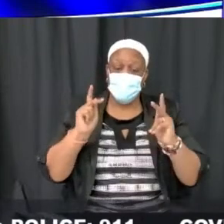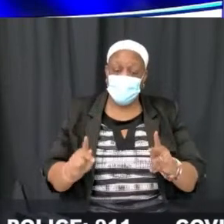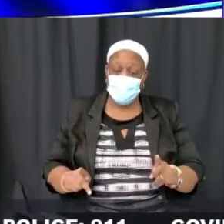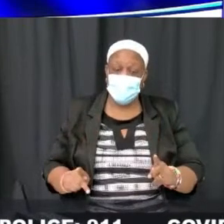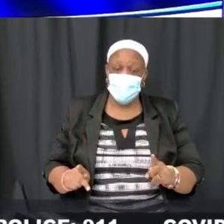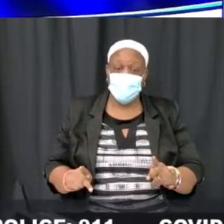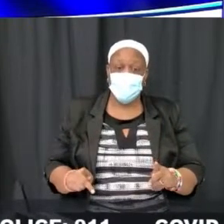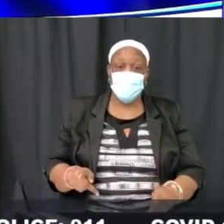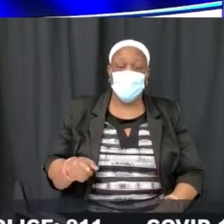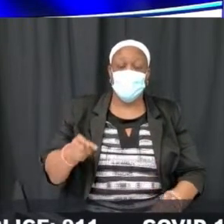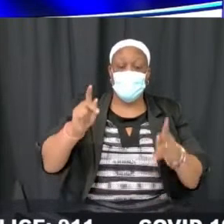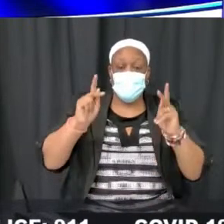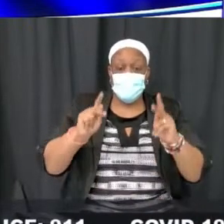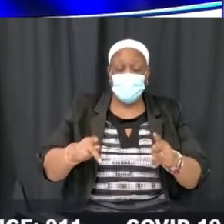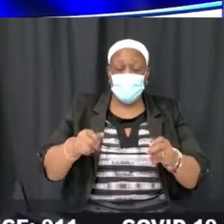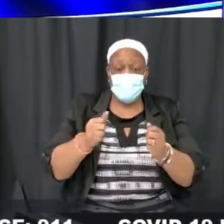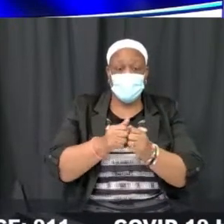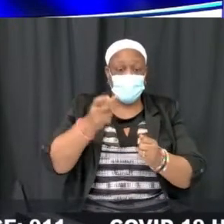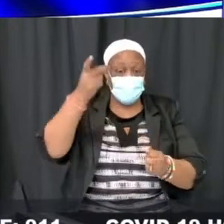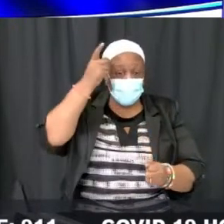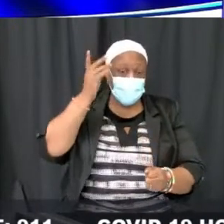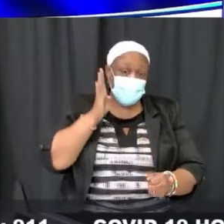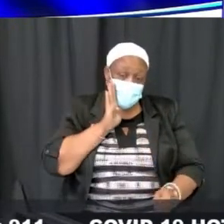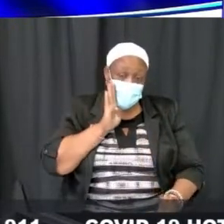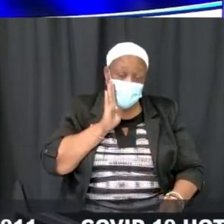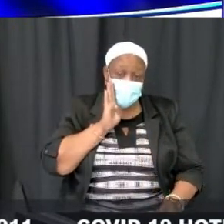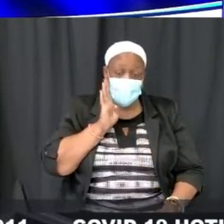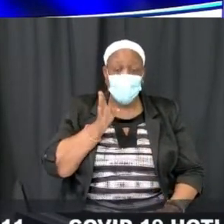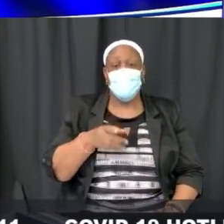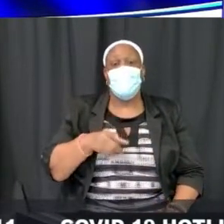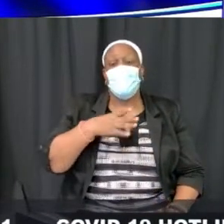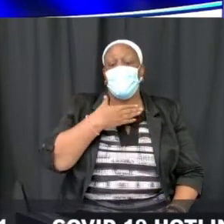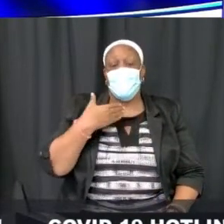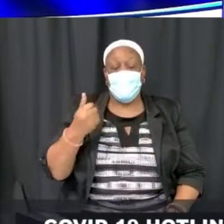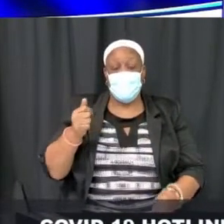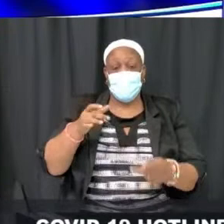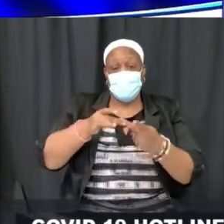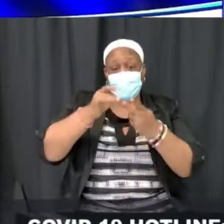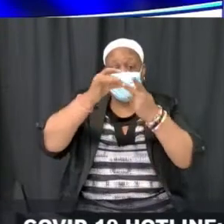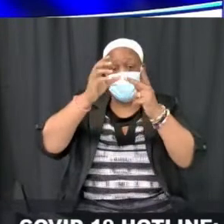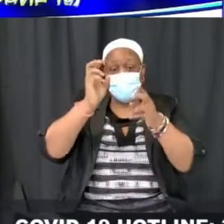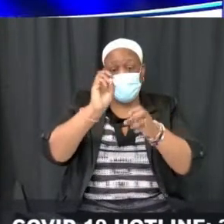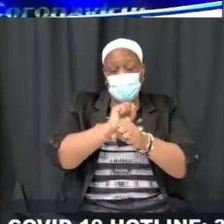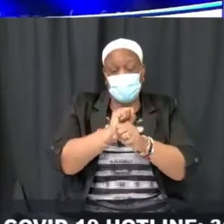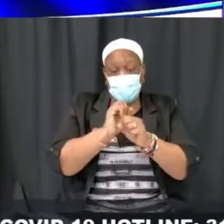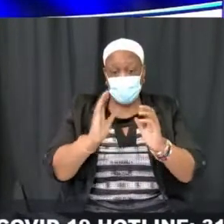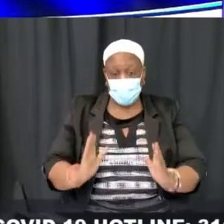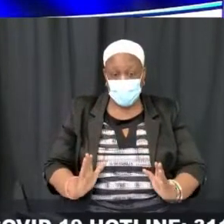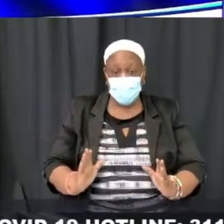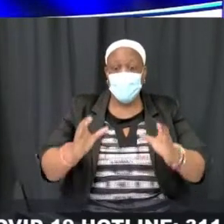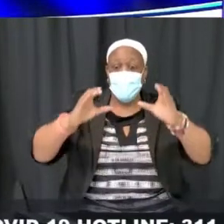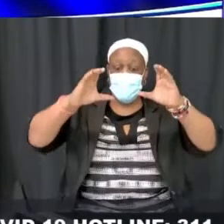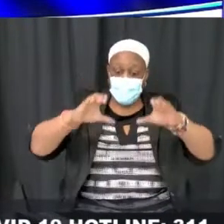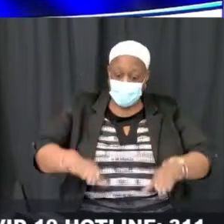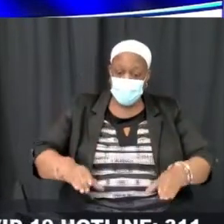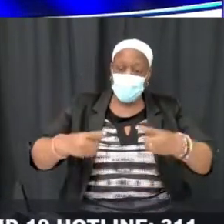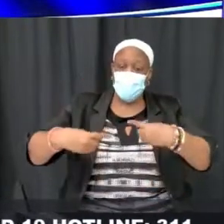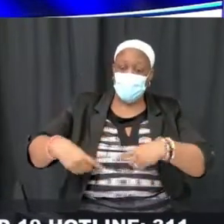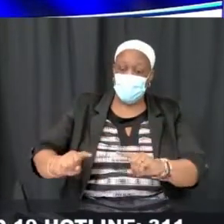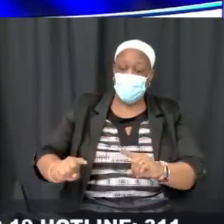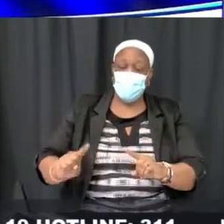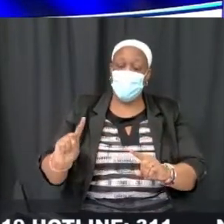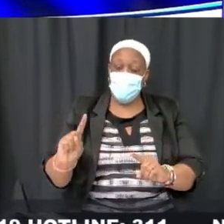and essential workers with identification shall be granted priority to enter any business or